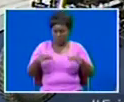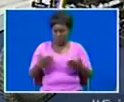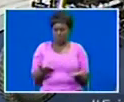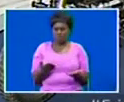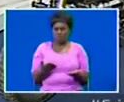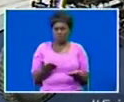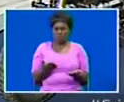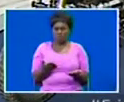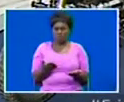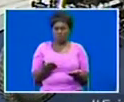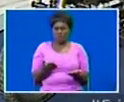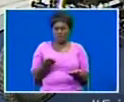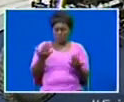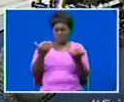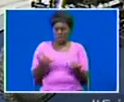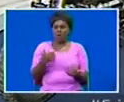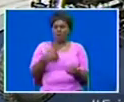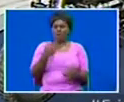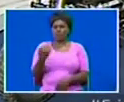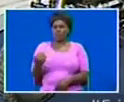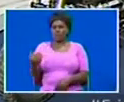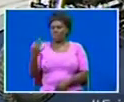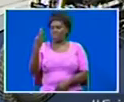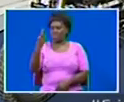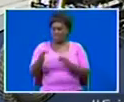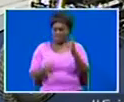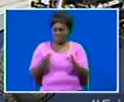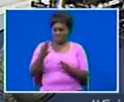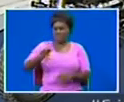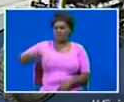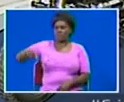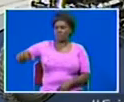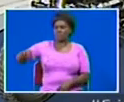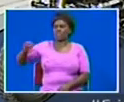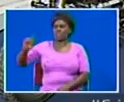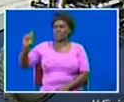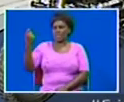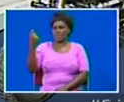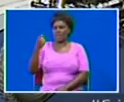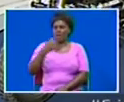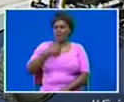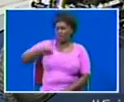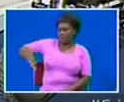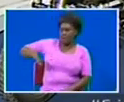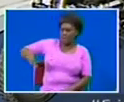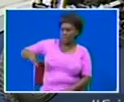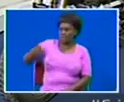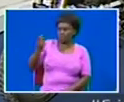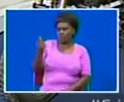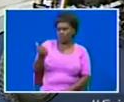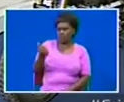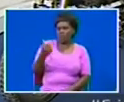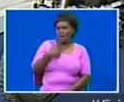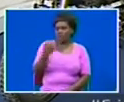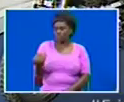how it works is we currently have students in 33 counties of Kenya. So we still have a few more counties where we actually don't